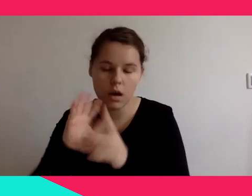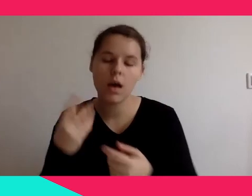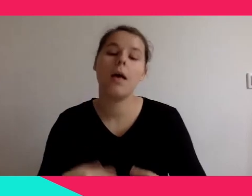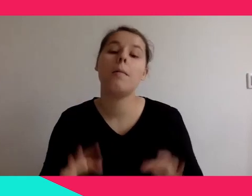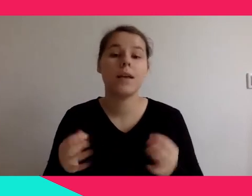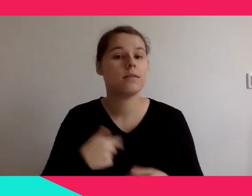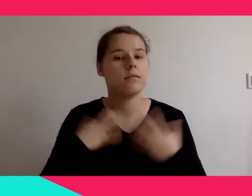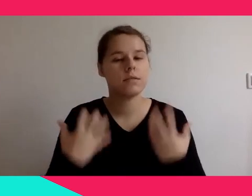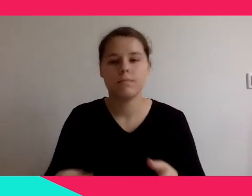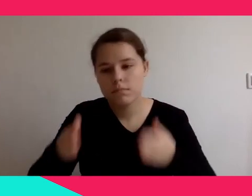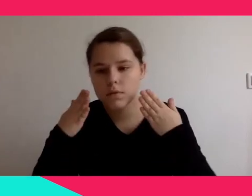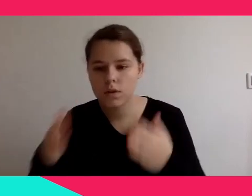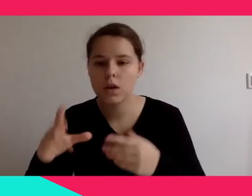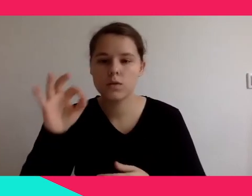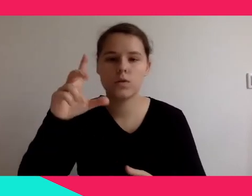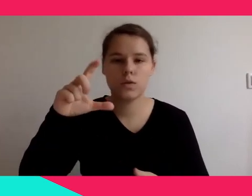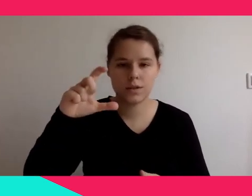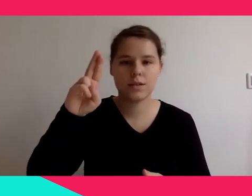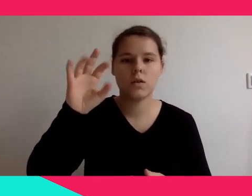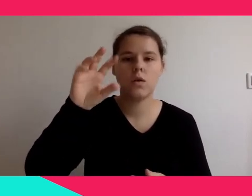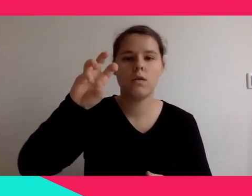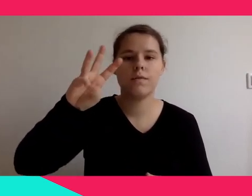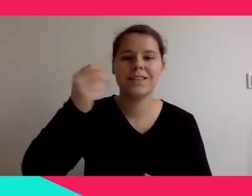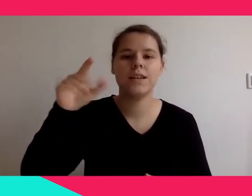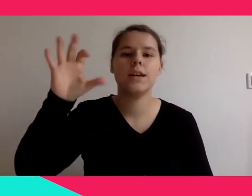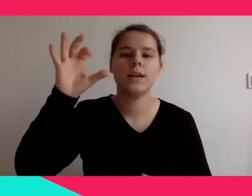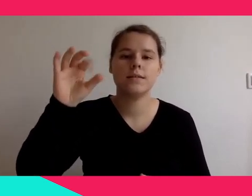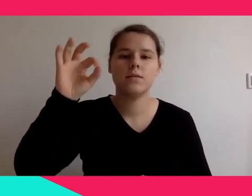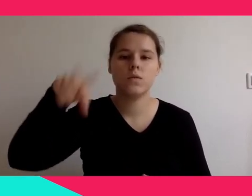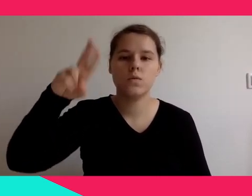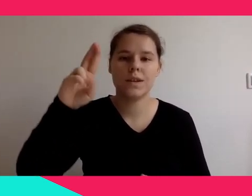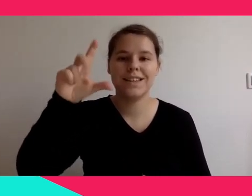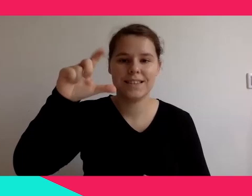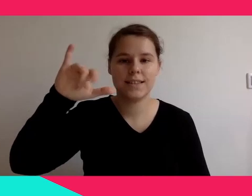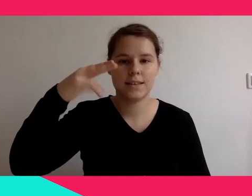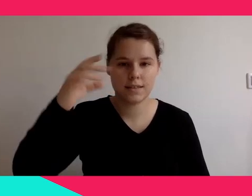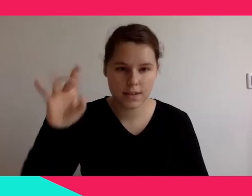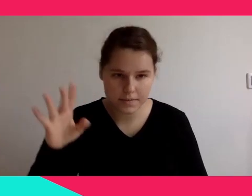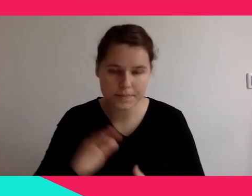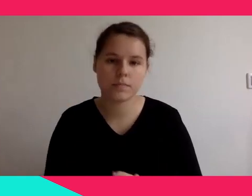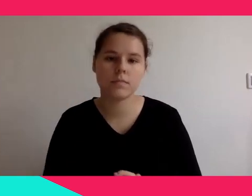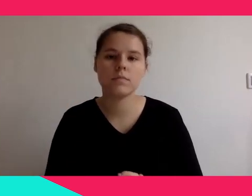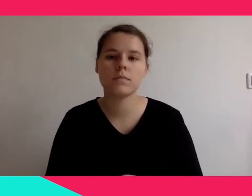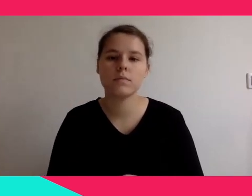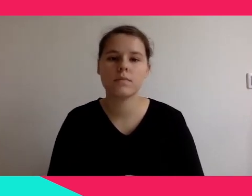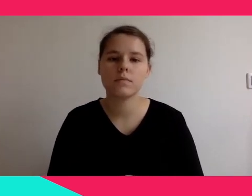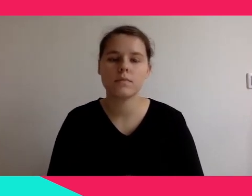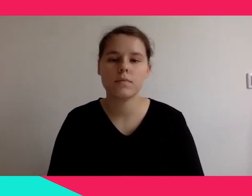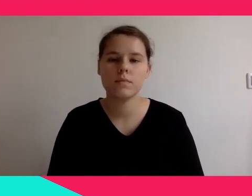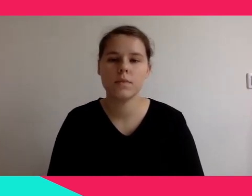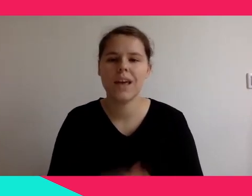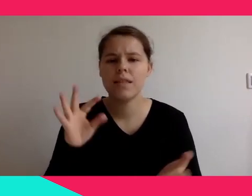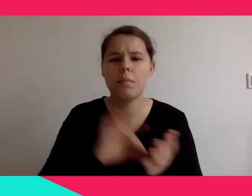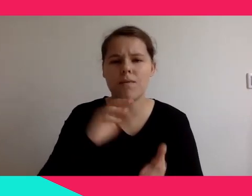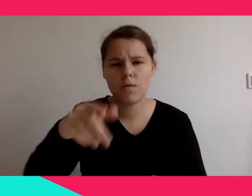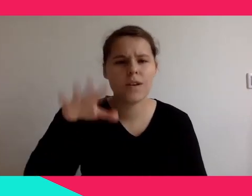crowdsourcing, although most of you probably have a very limited idea about what crowdsourcing